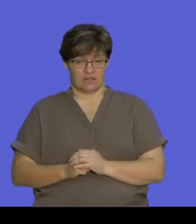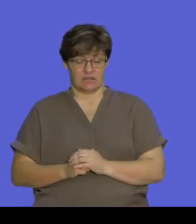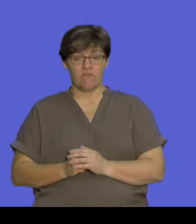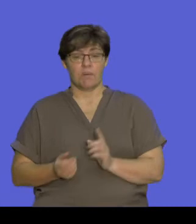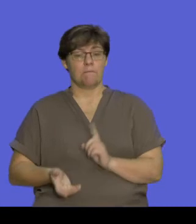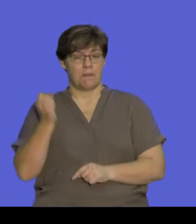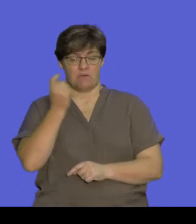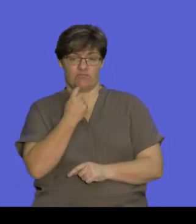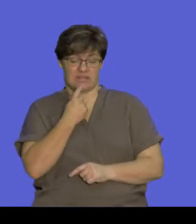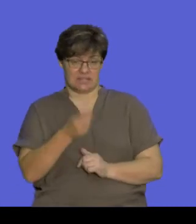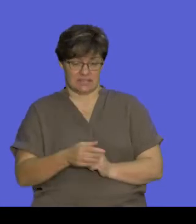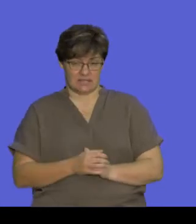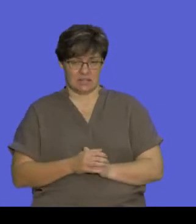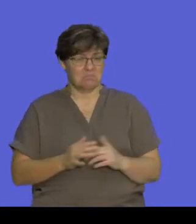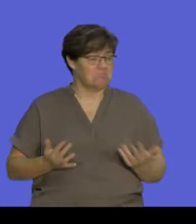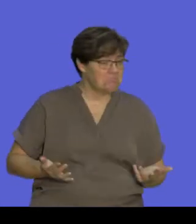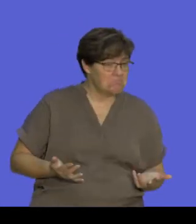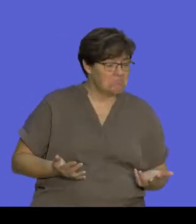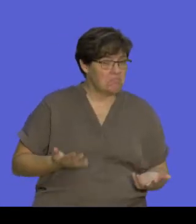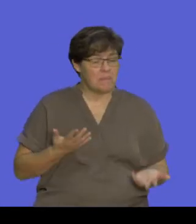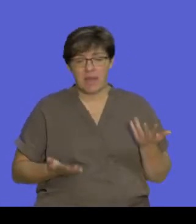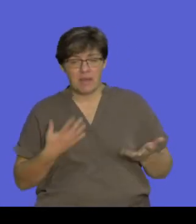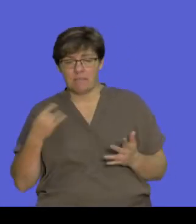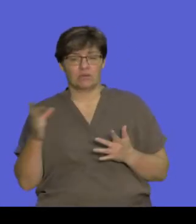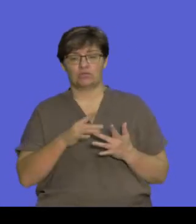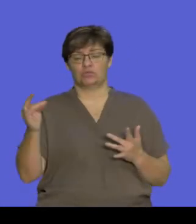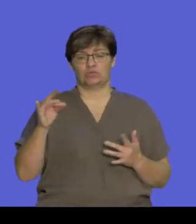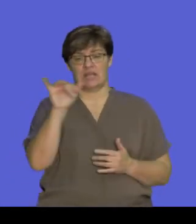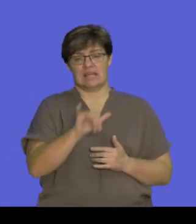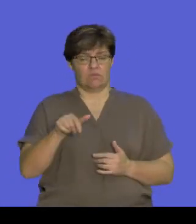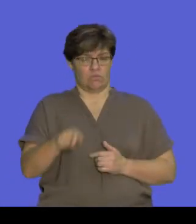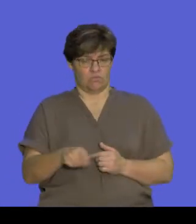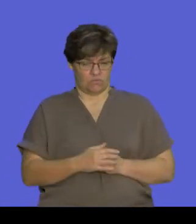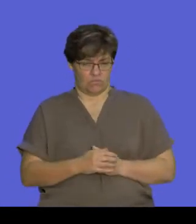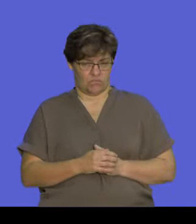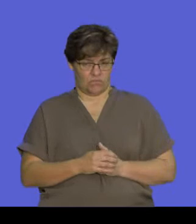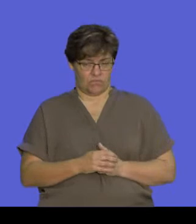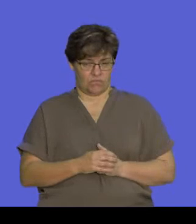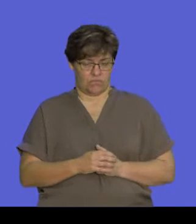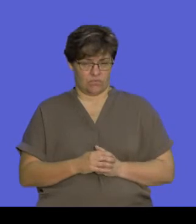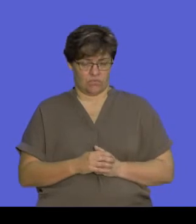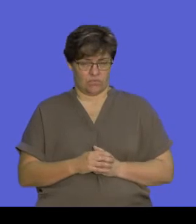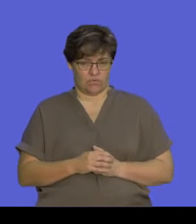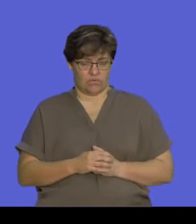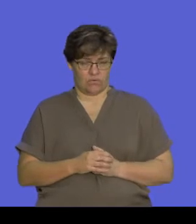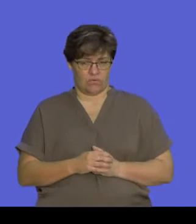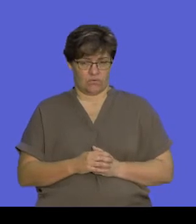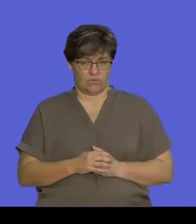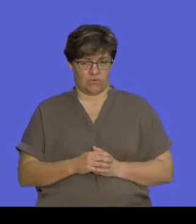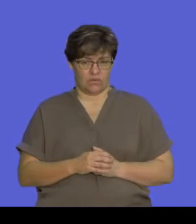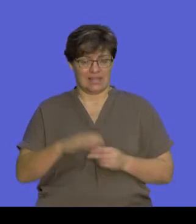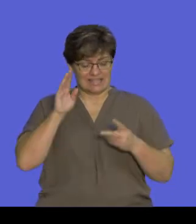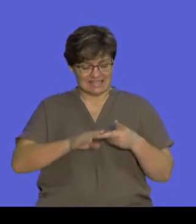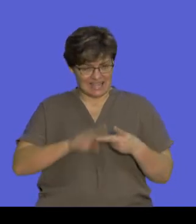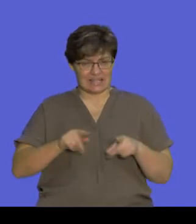ball. But what about if I've chosen a yellow ball and I choose a yellow ball the second time